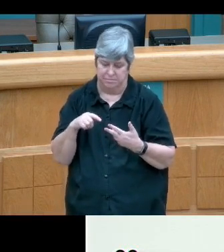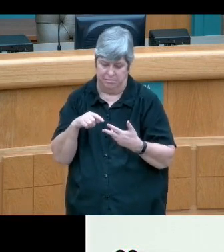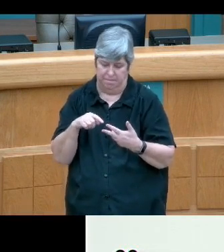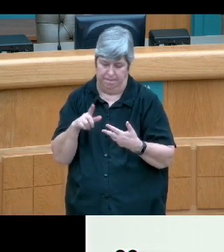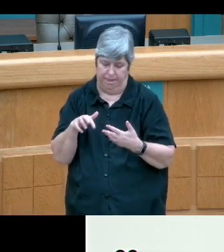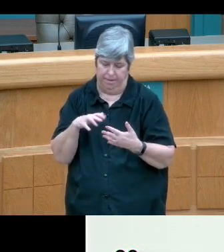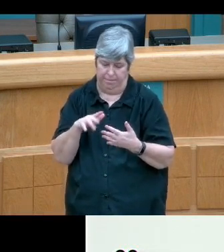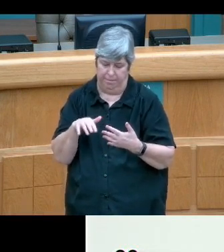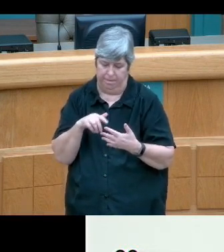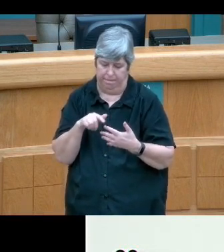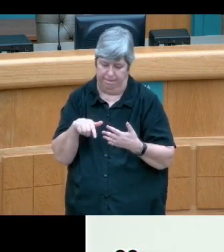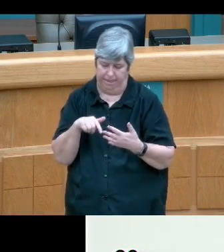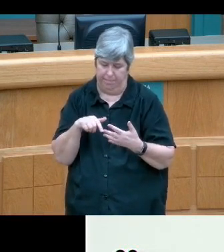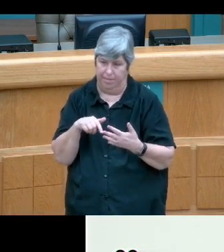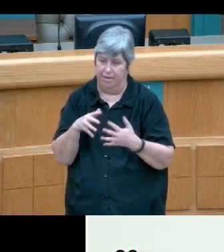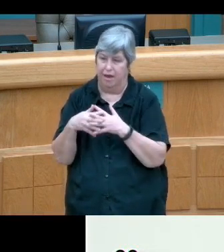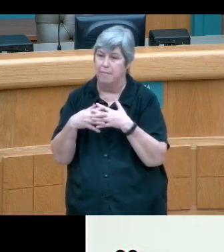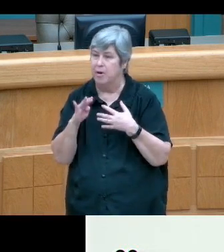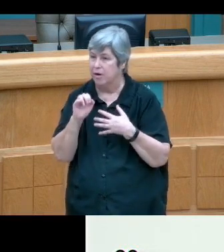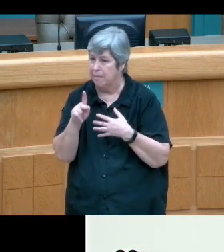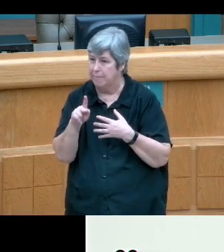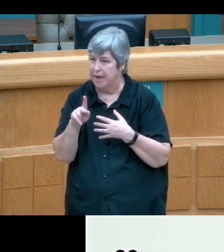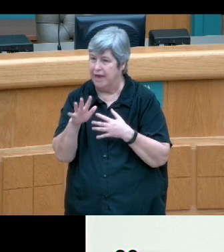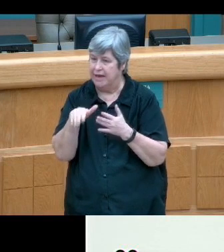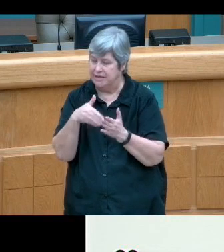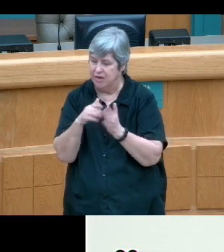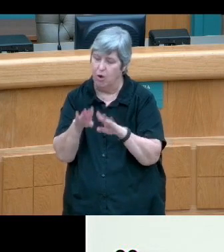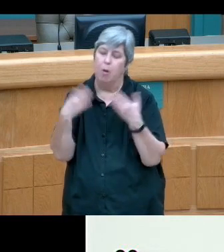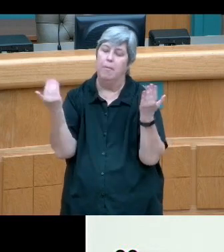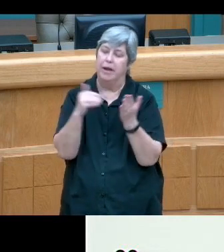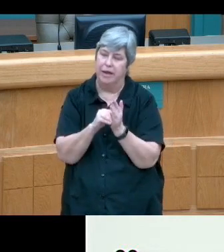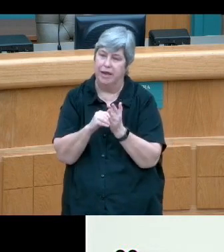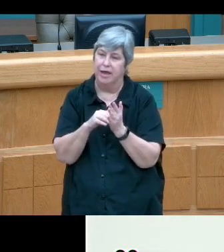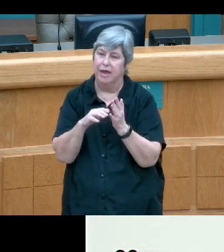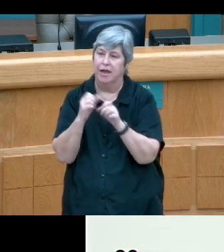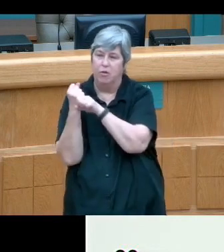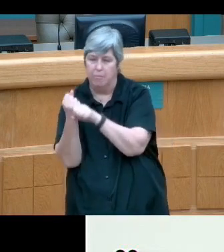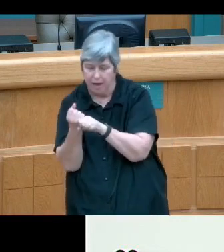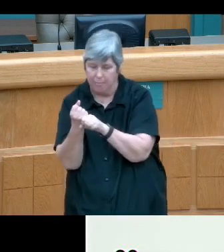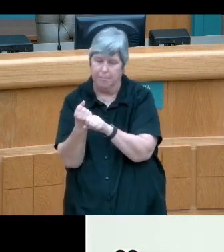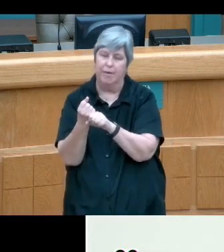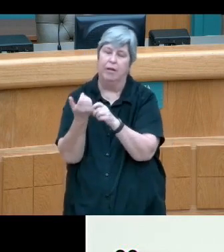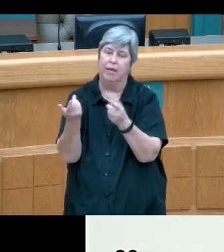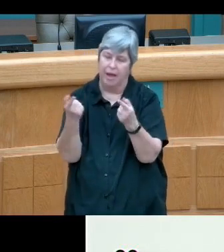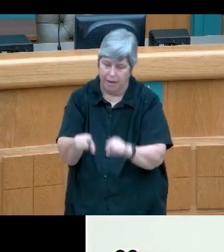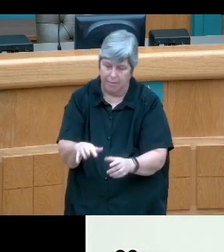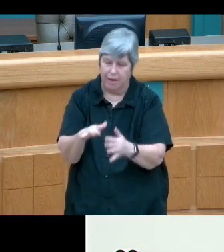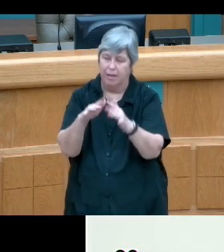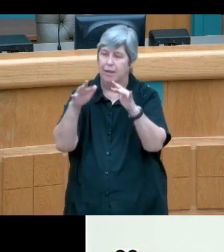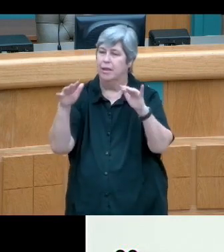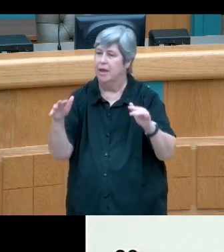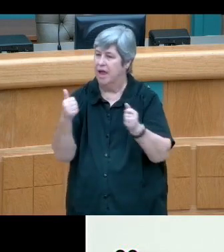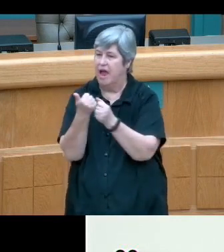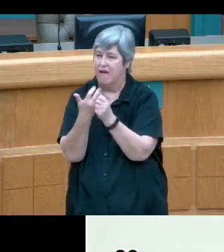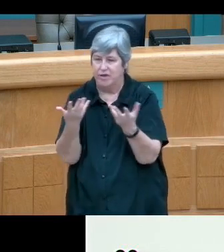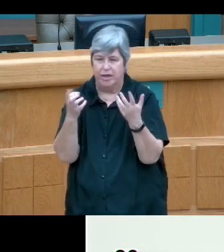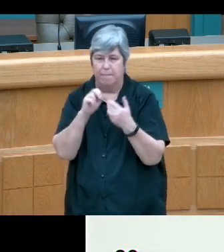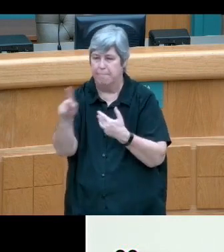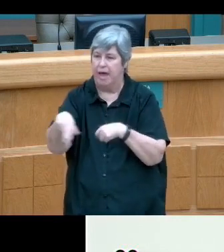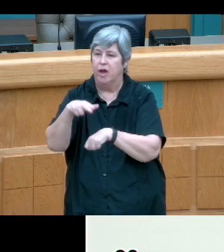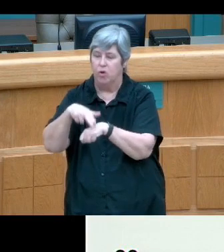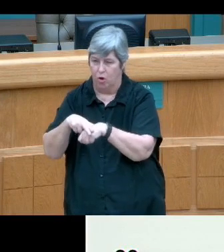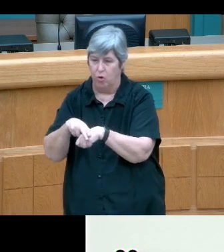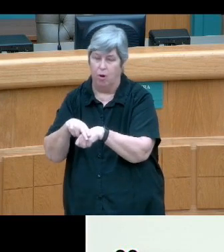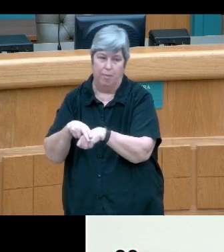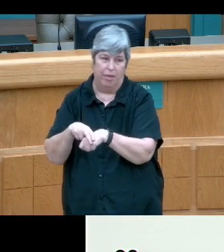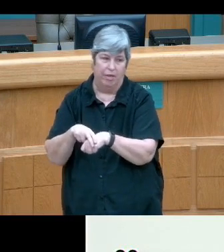And American Bank Center opens up, the hooks are playing, and everything goes back to